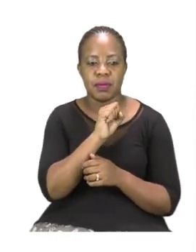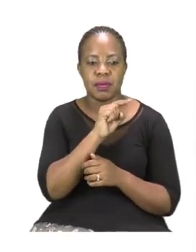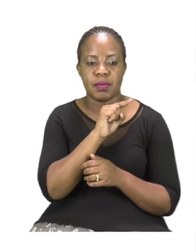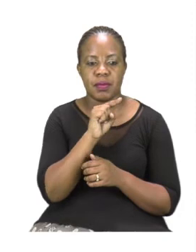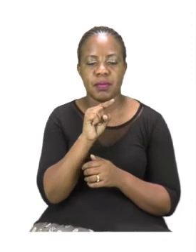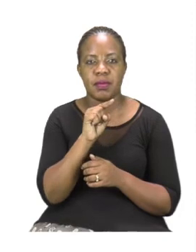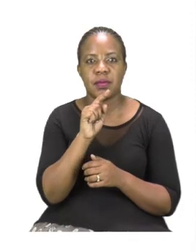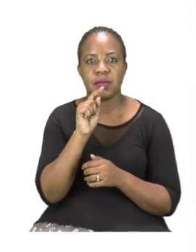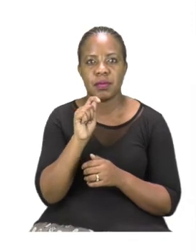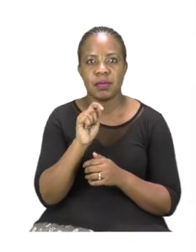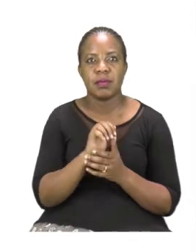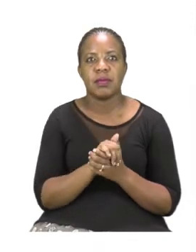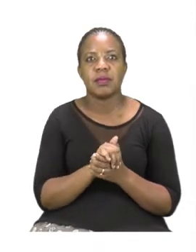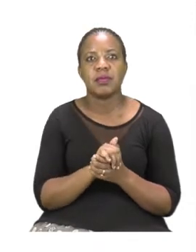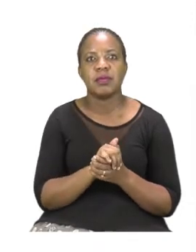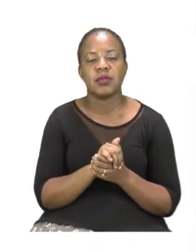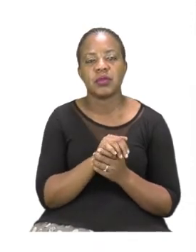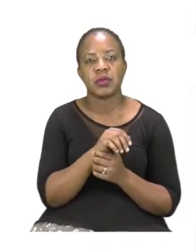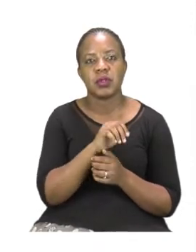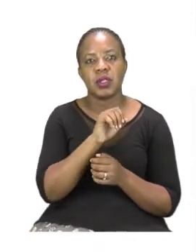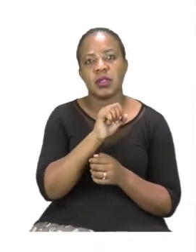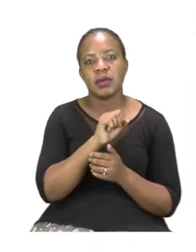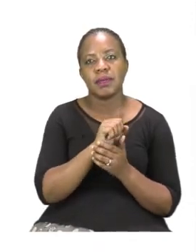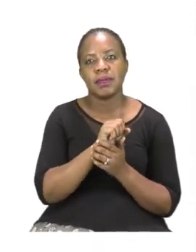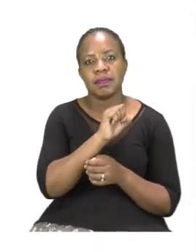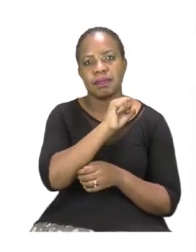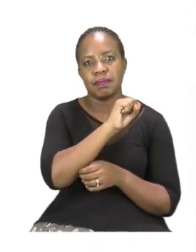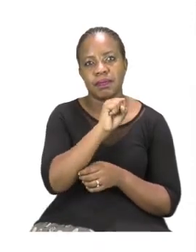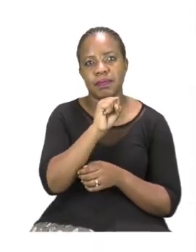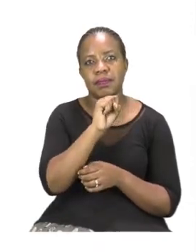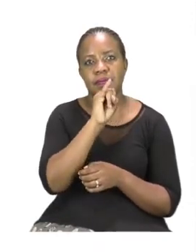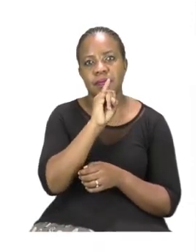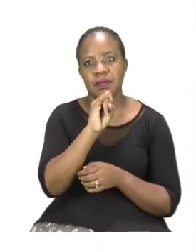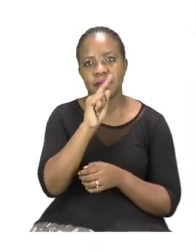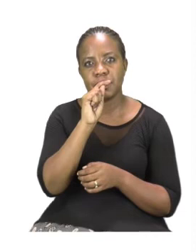sit. So please can you fill in the correct vowel sound?